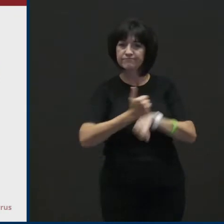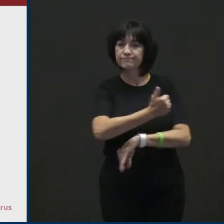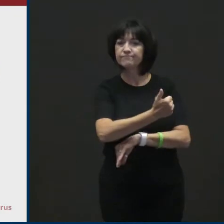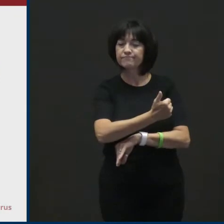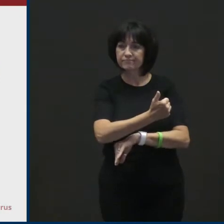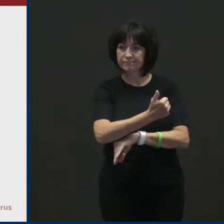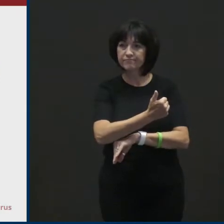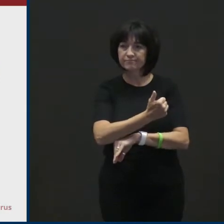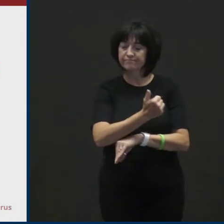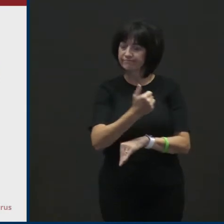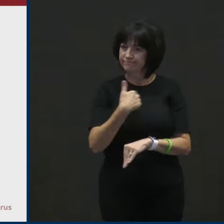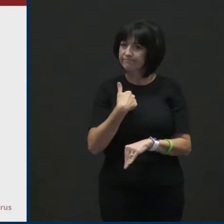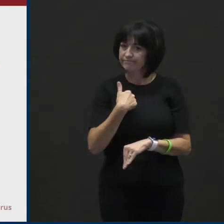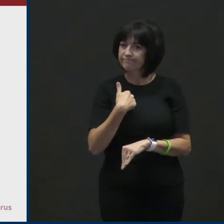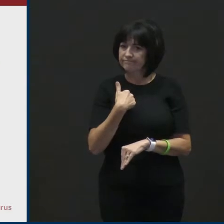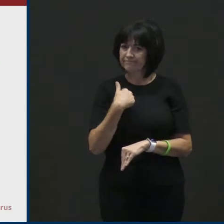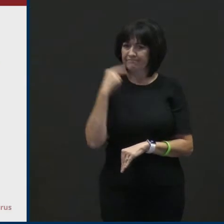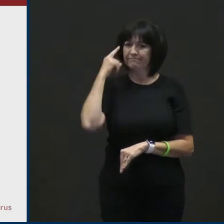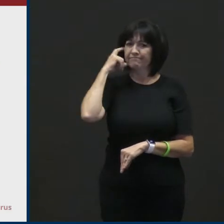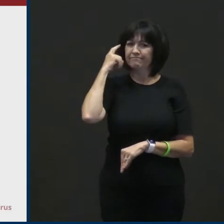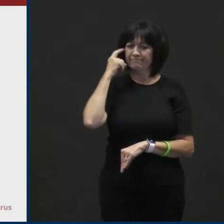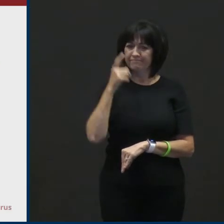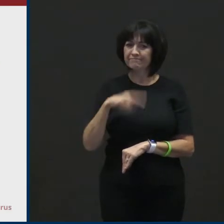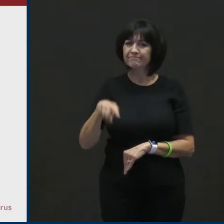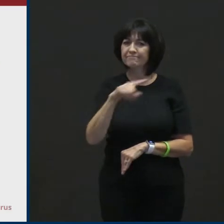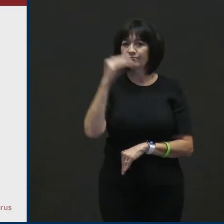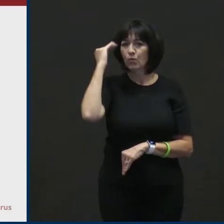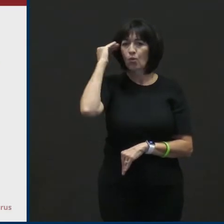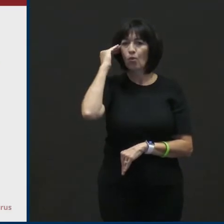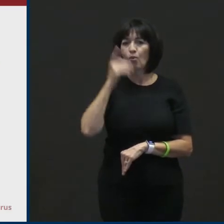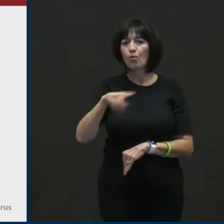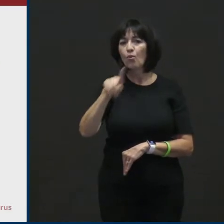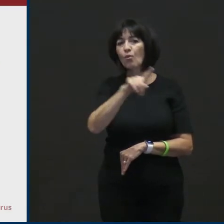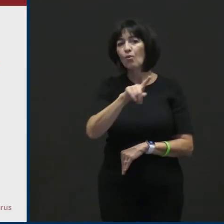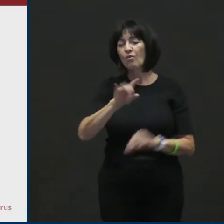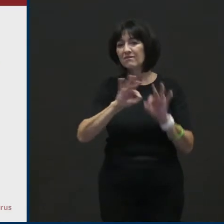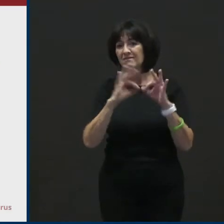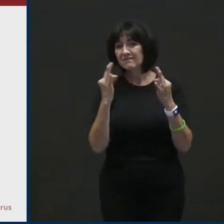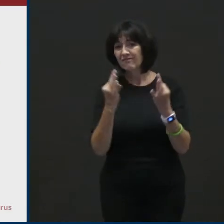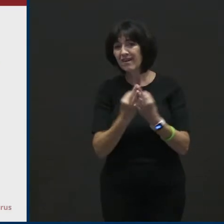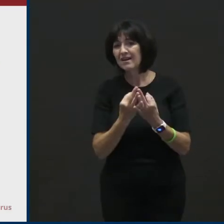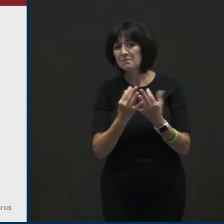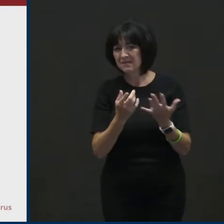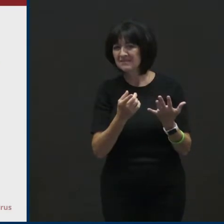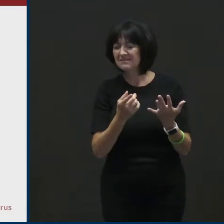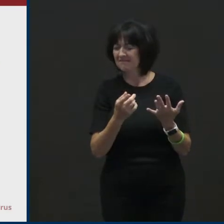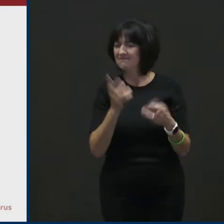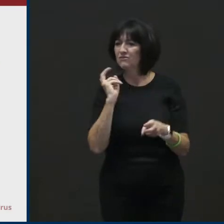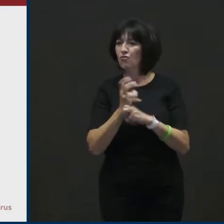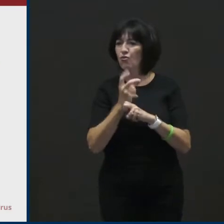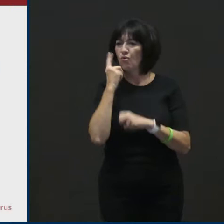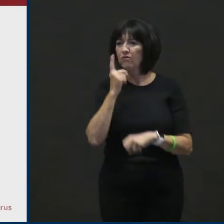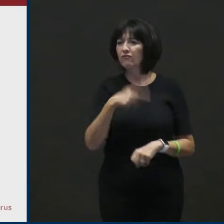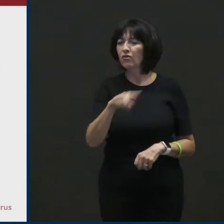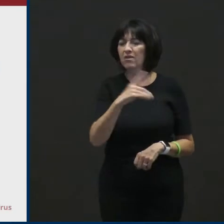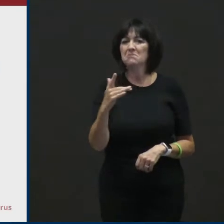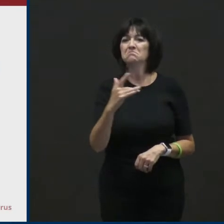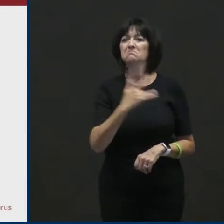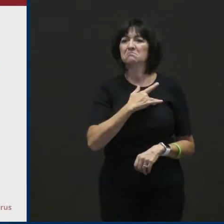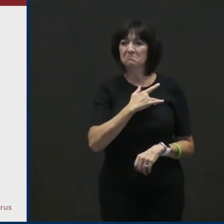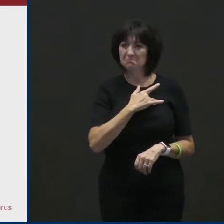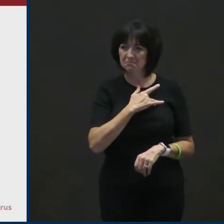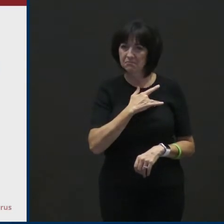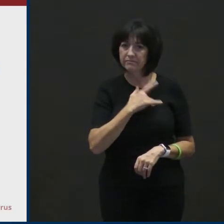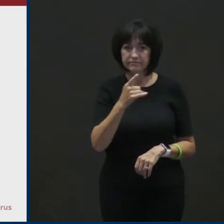number. Unfortunately, until the virus is gone, well, we expect that there will be more folks that succumb to